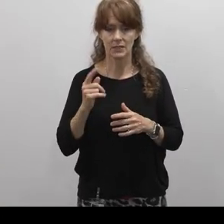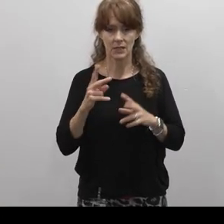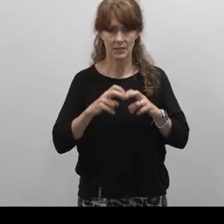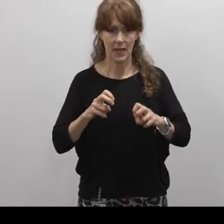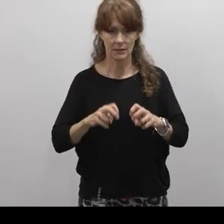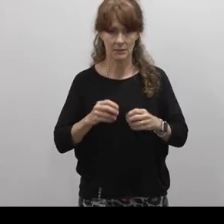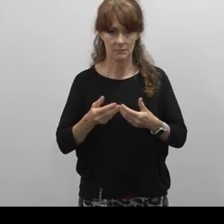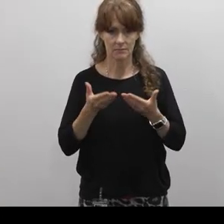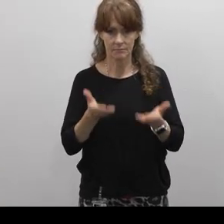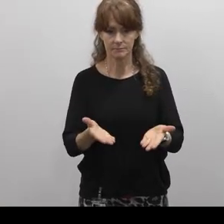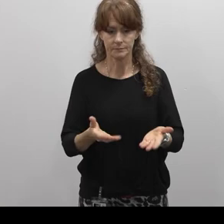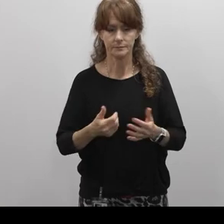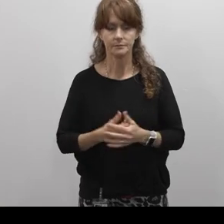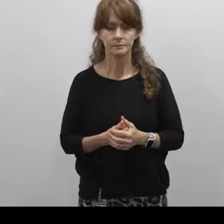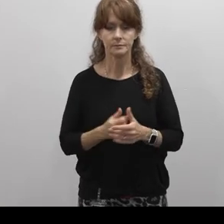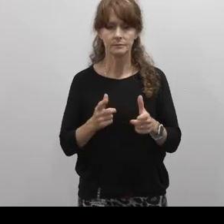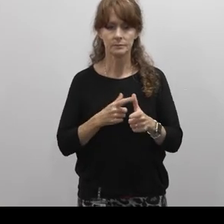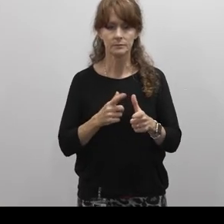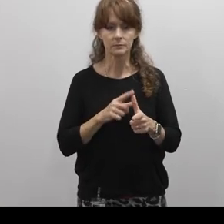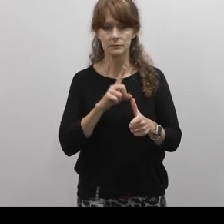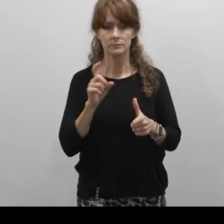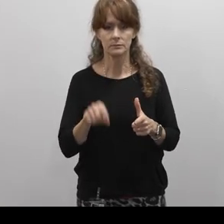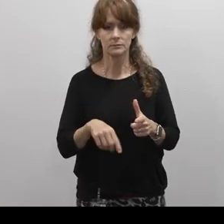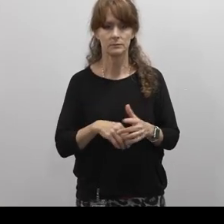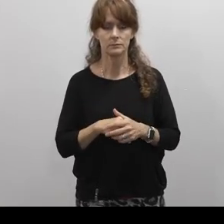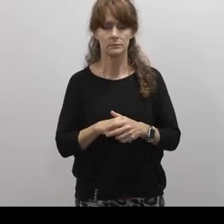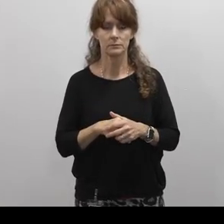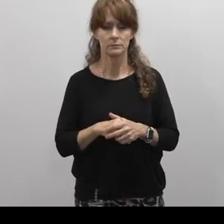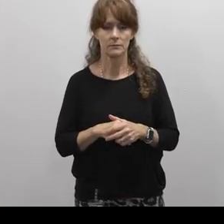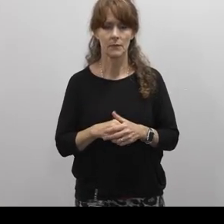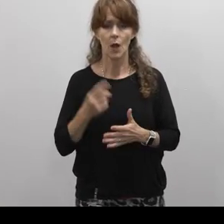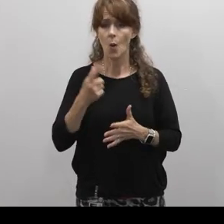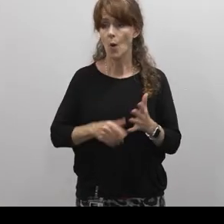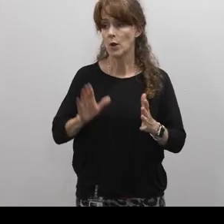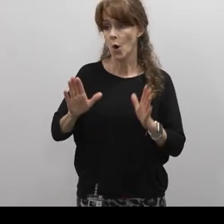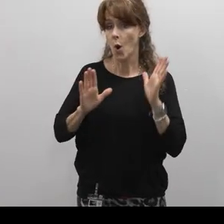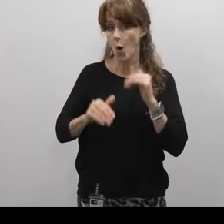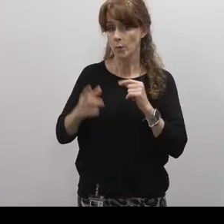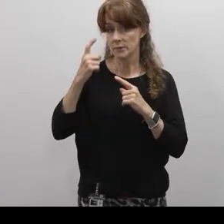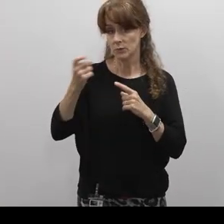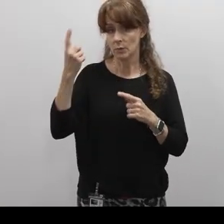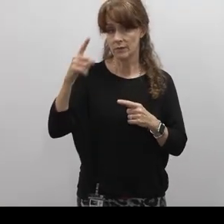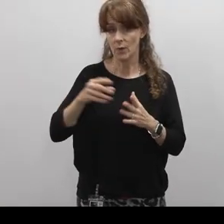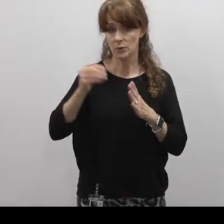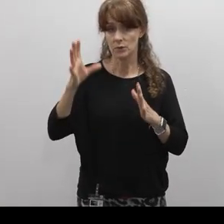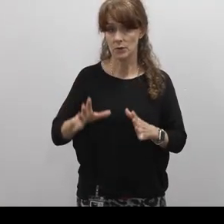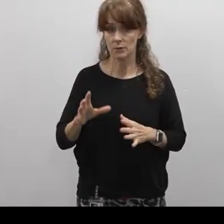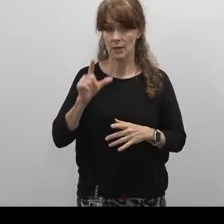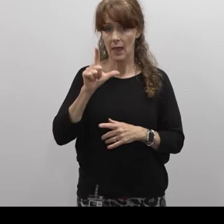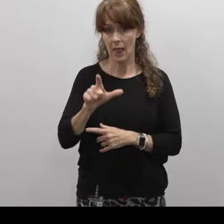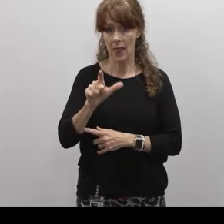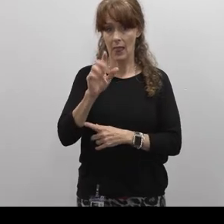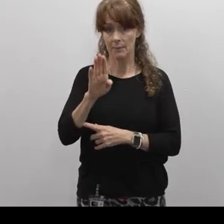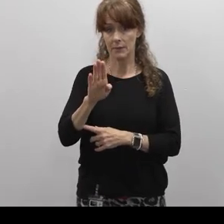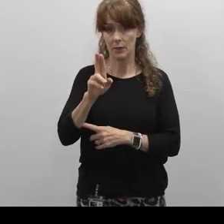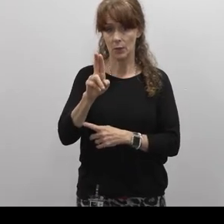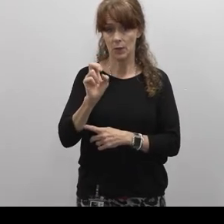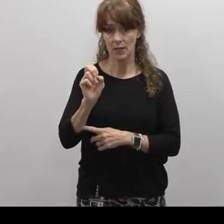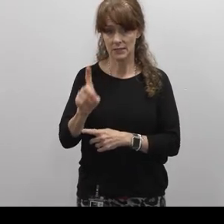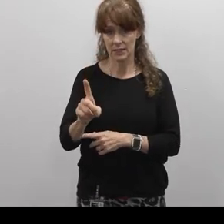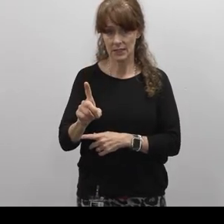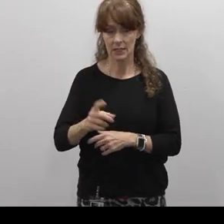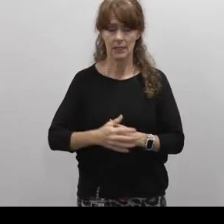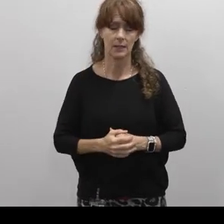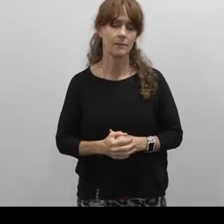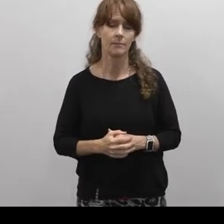us. So the first question, I'll just repeat the questions. The first question is, what are your hopes and dreams for students in LBUSD? And